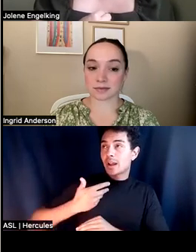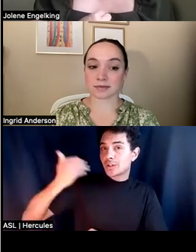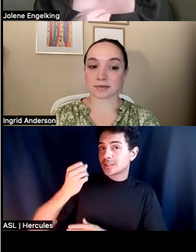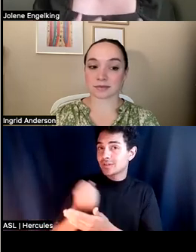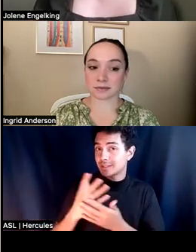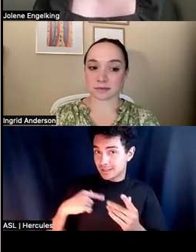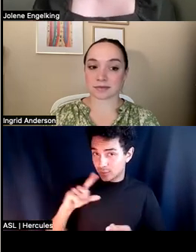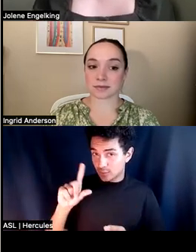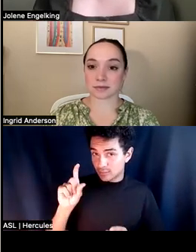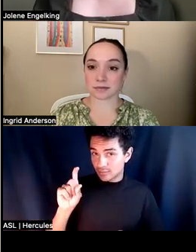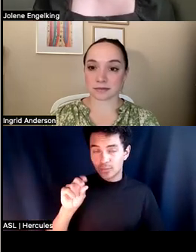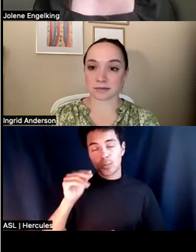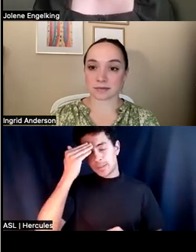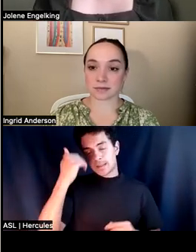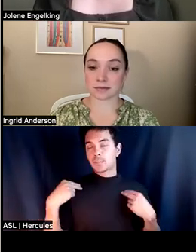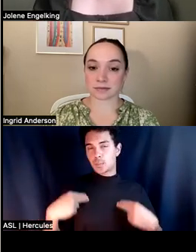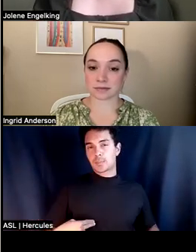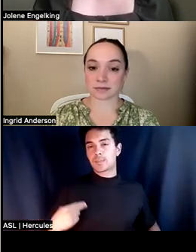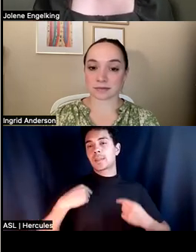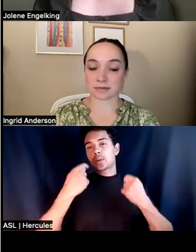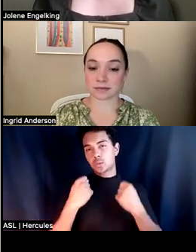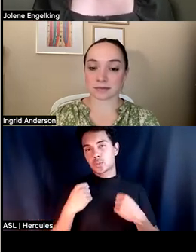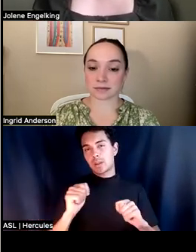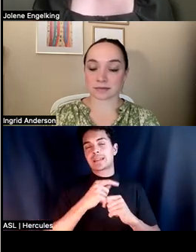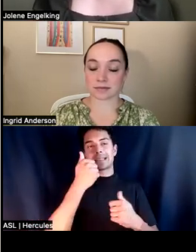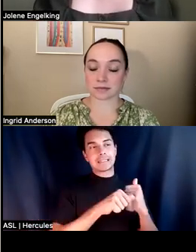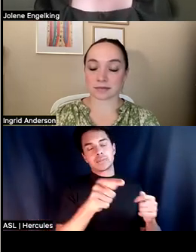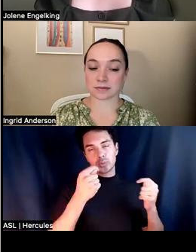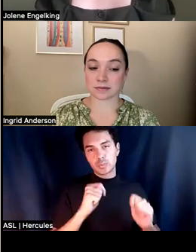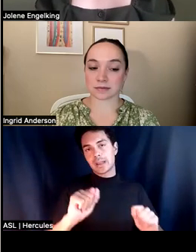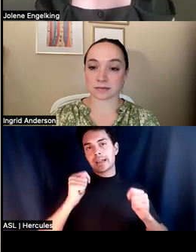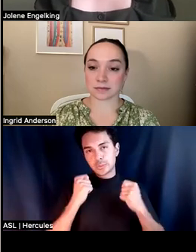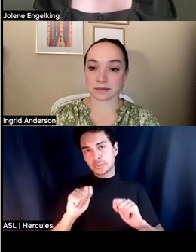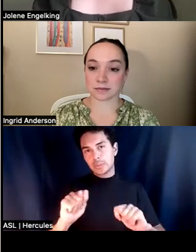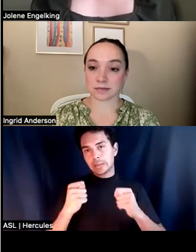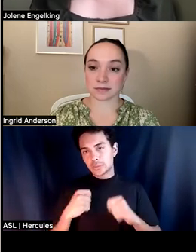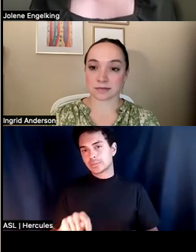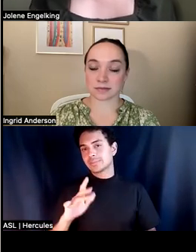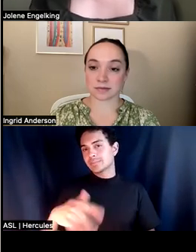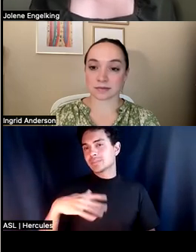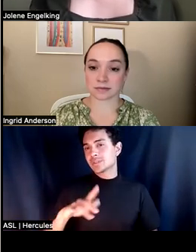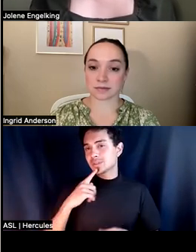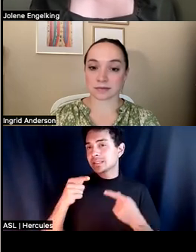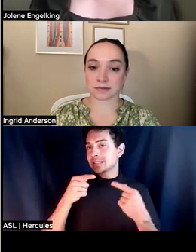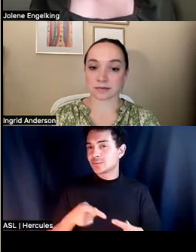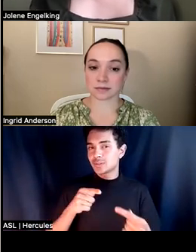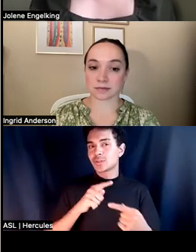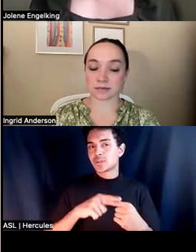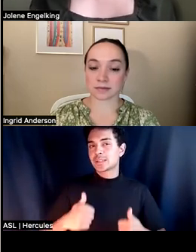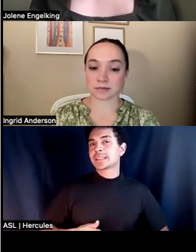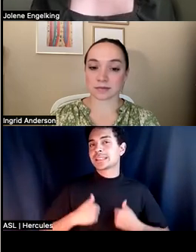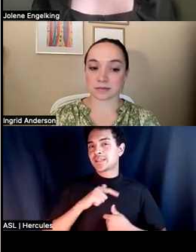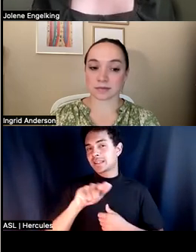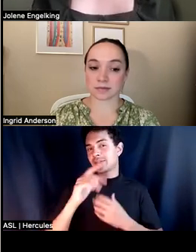that, because I'm human and I try, and each of us are trying on a day-to-day basis. It's really difficult sometimes to be living out these